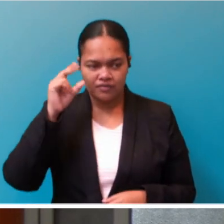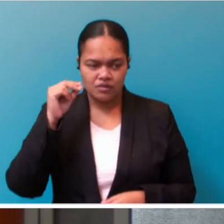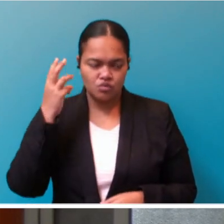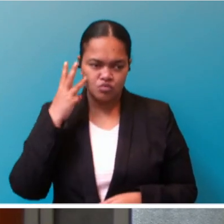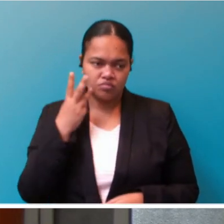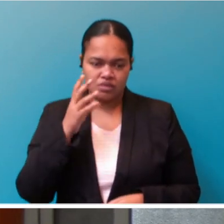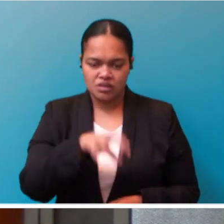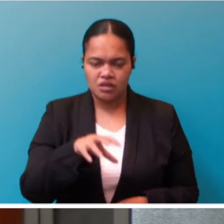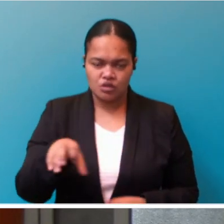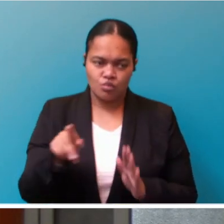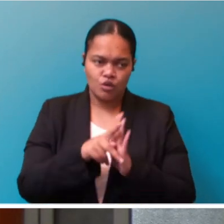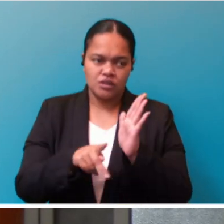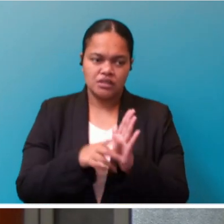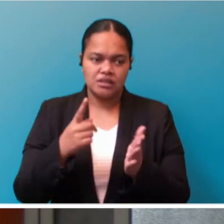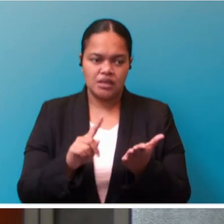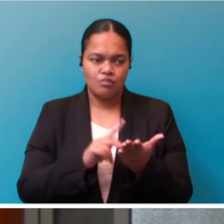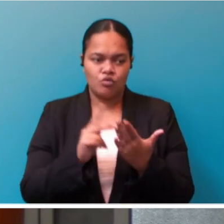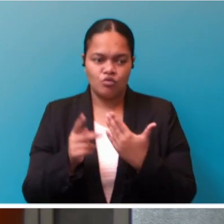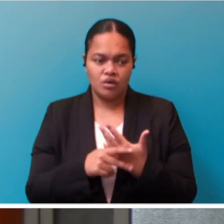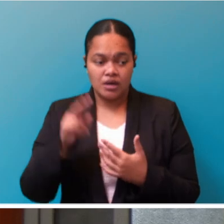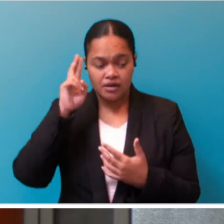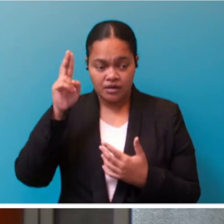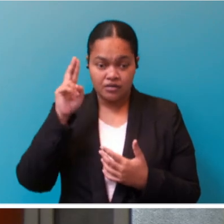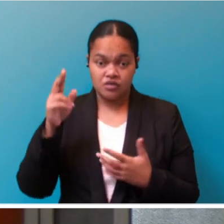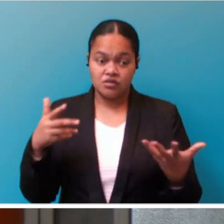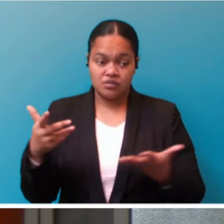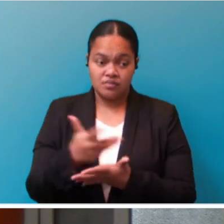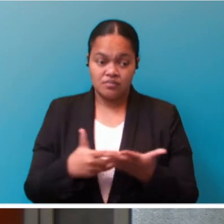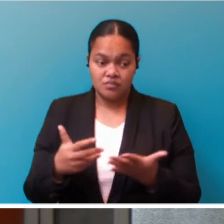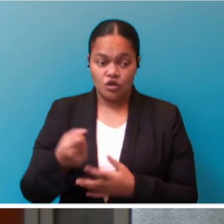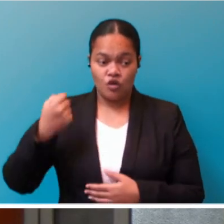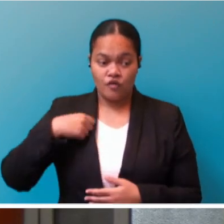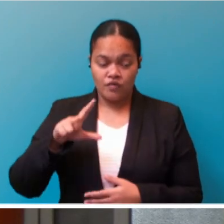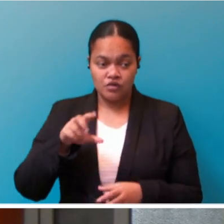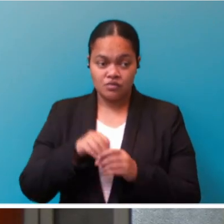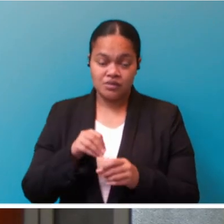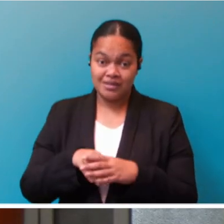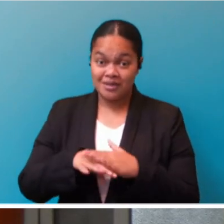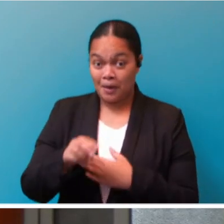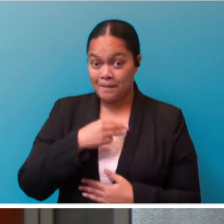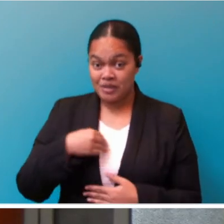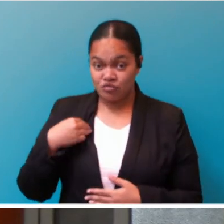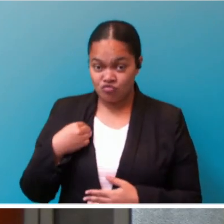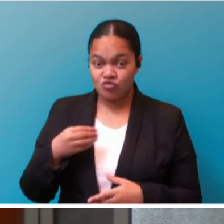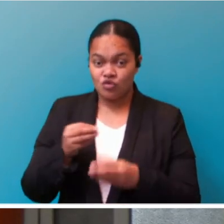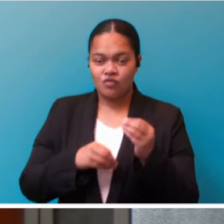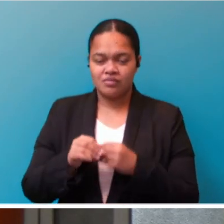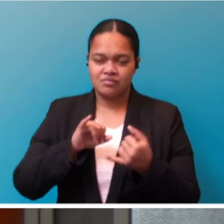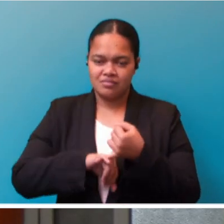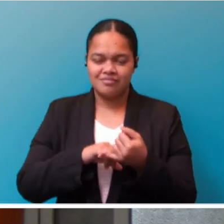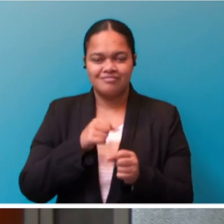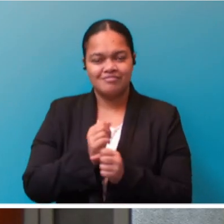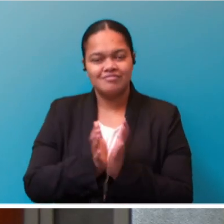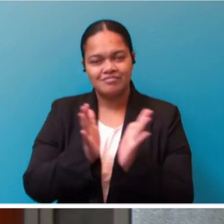sectoral policies and programs. Our national delegation included officials from our ministry, the Office of the Solicitor General,